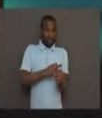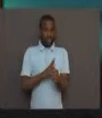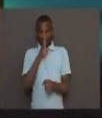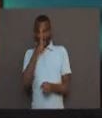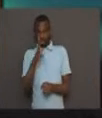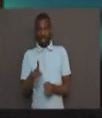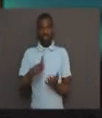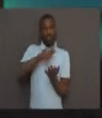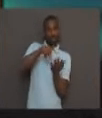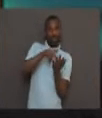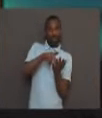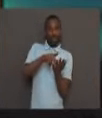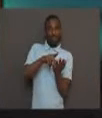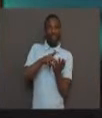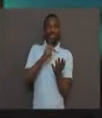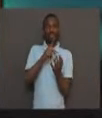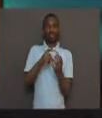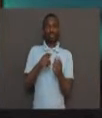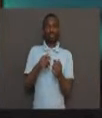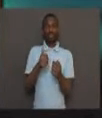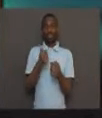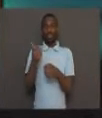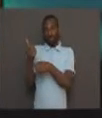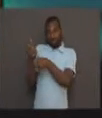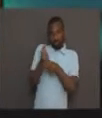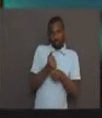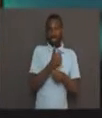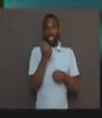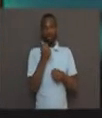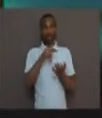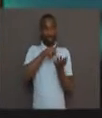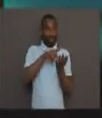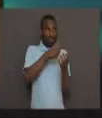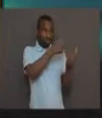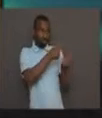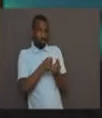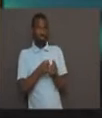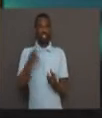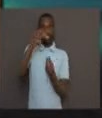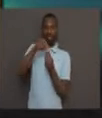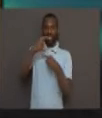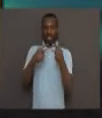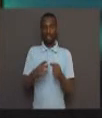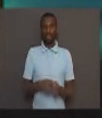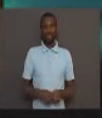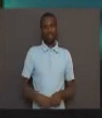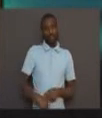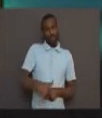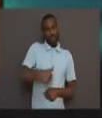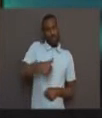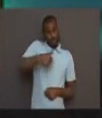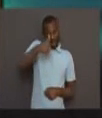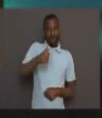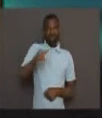protons repelling other protons increases. The main